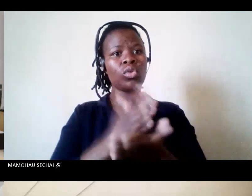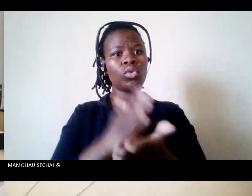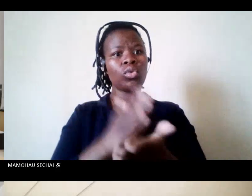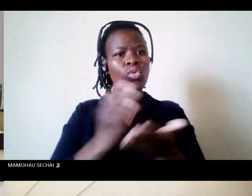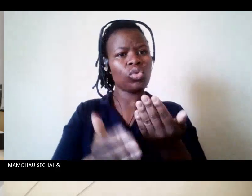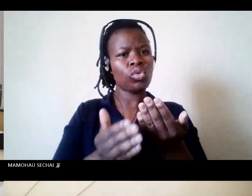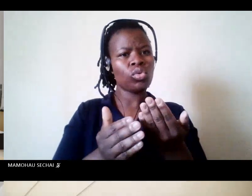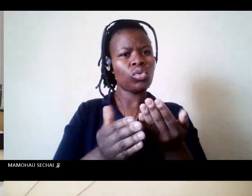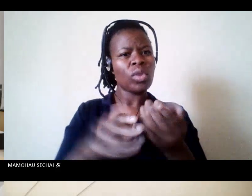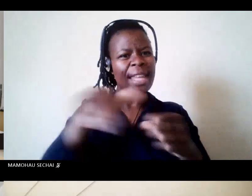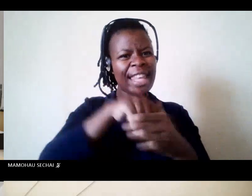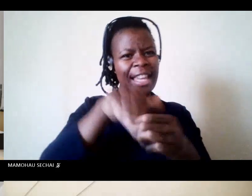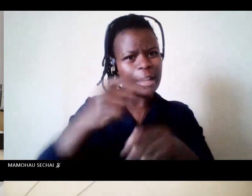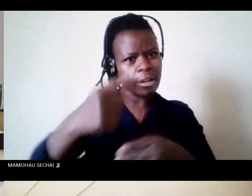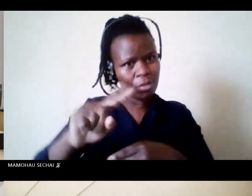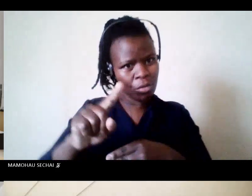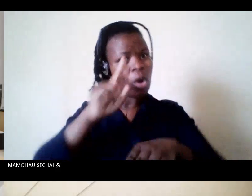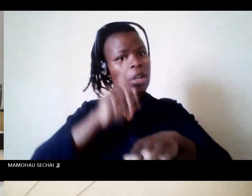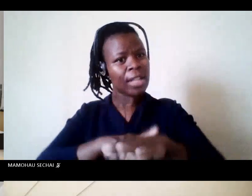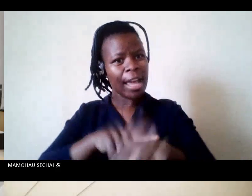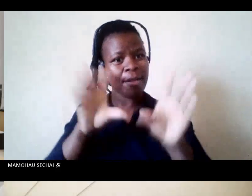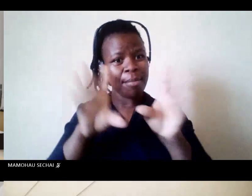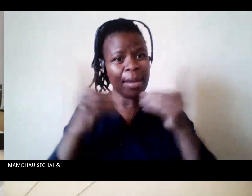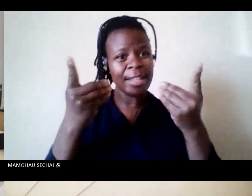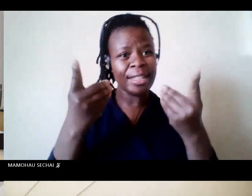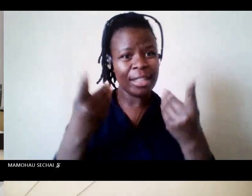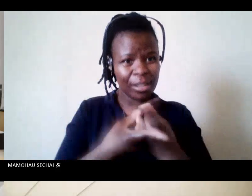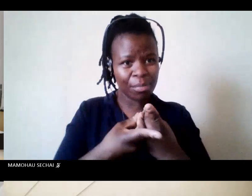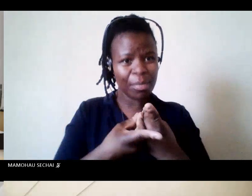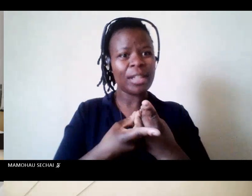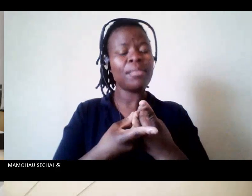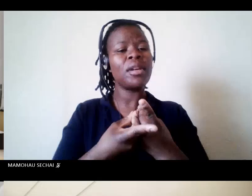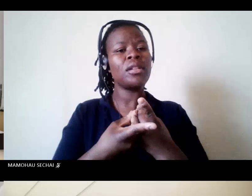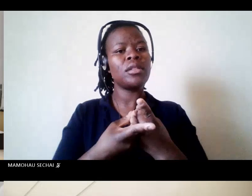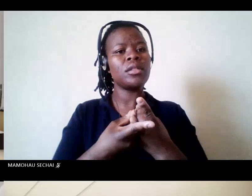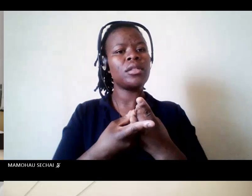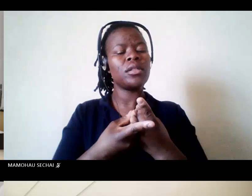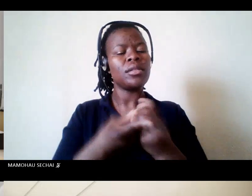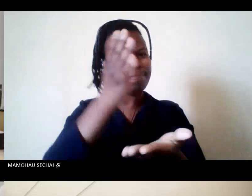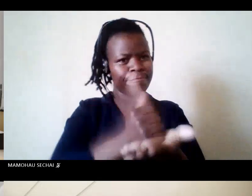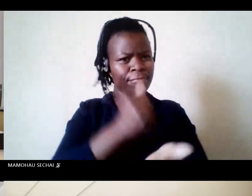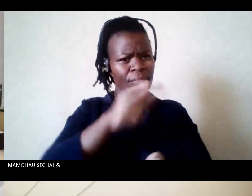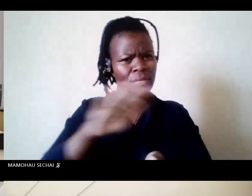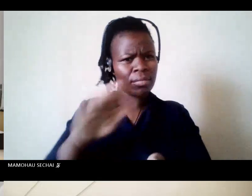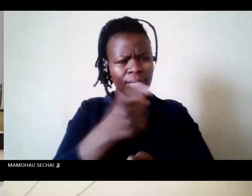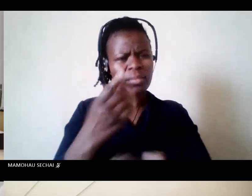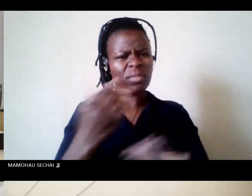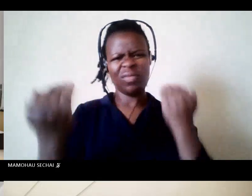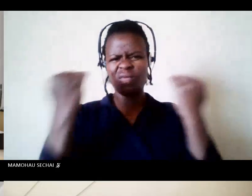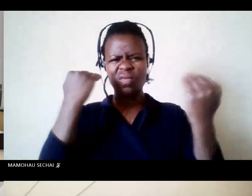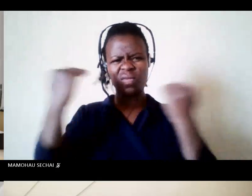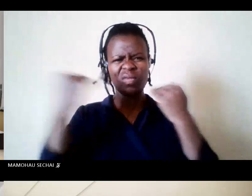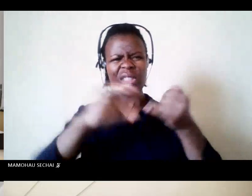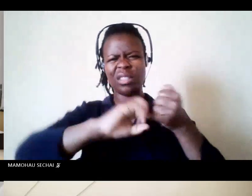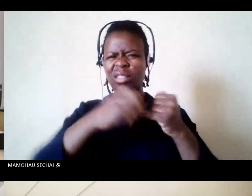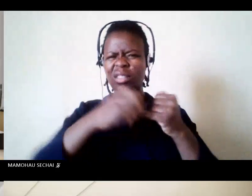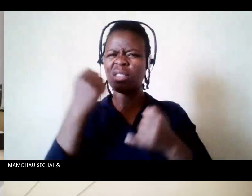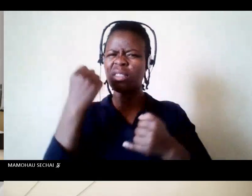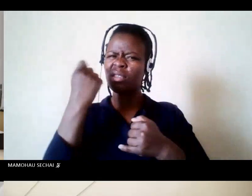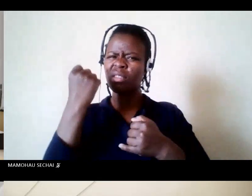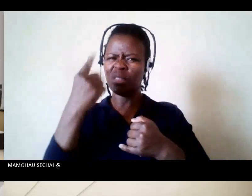the department taking these kids. It's just some confusion that I'm trying to understand with regard